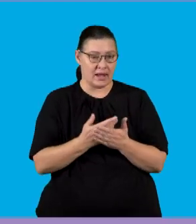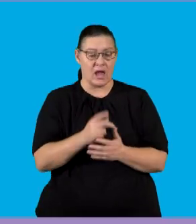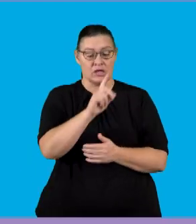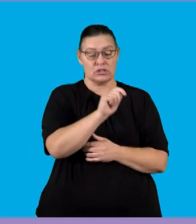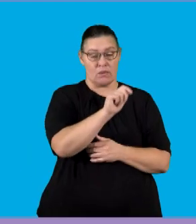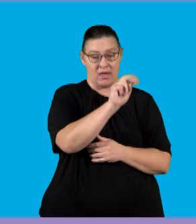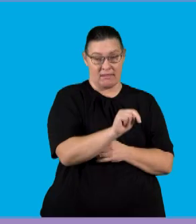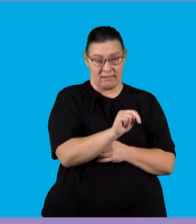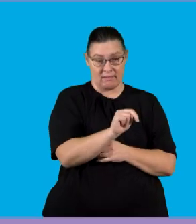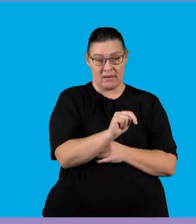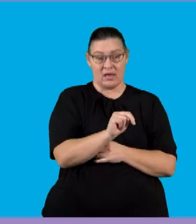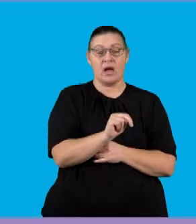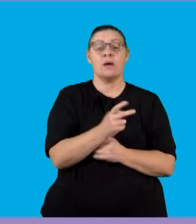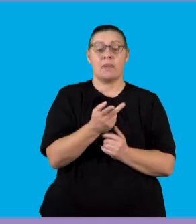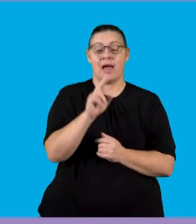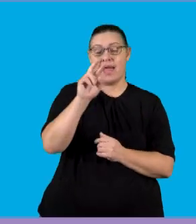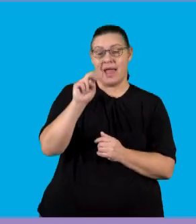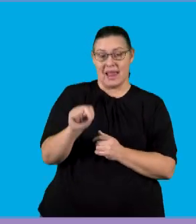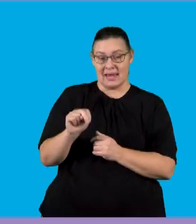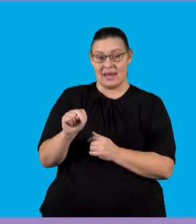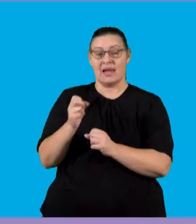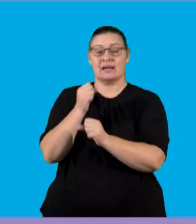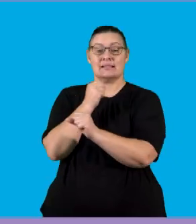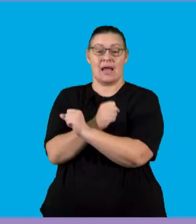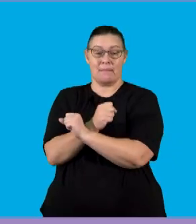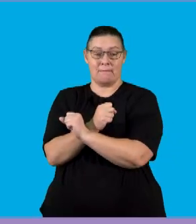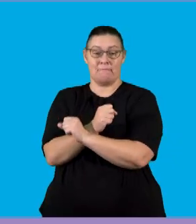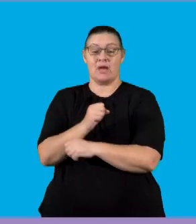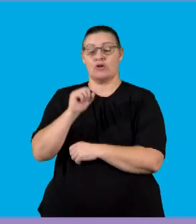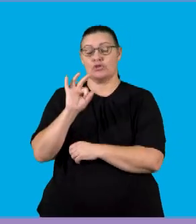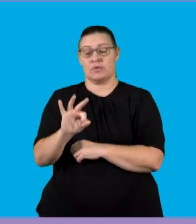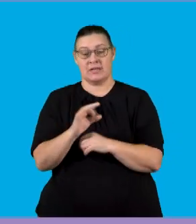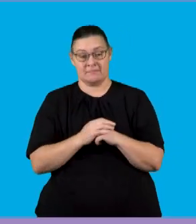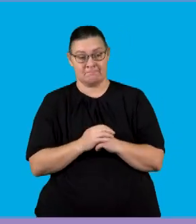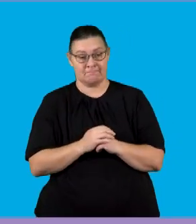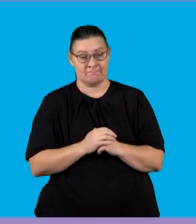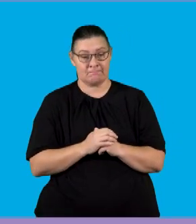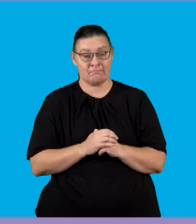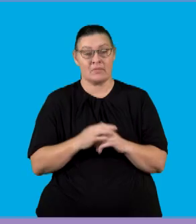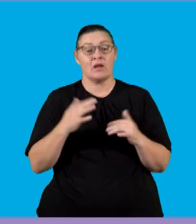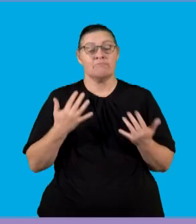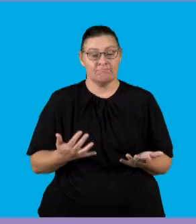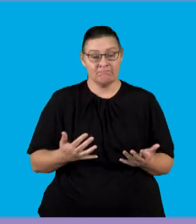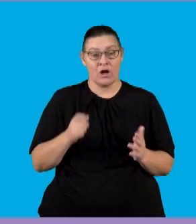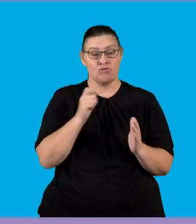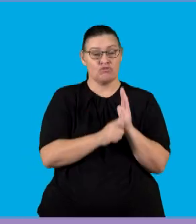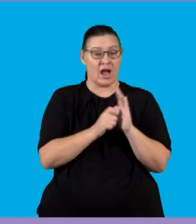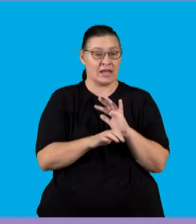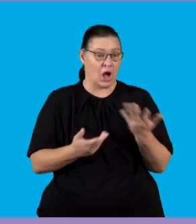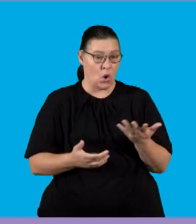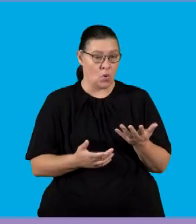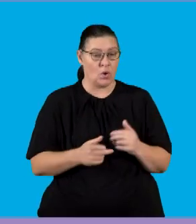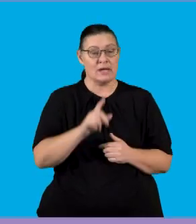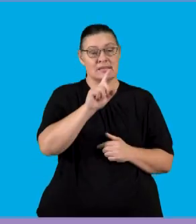our term number, which is represented by n, and we multiply that by 3. Of course, that would be written